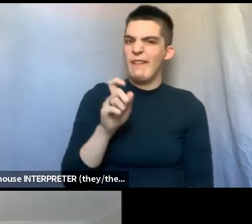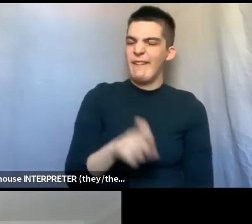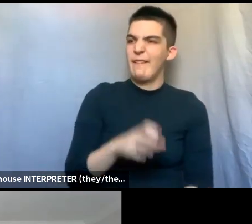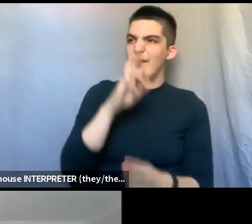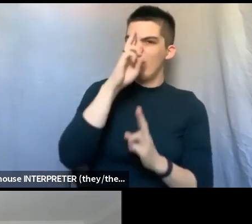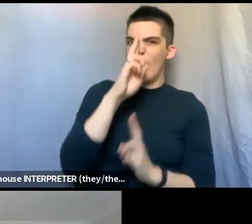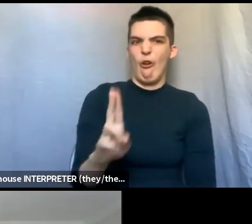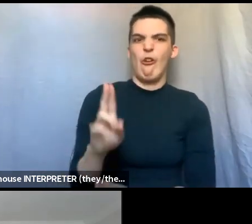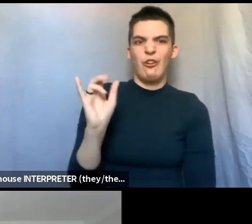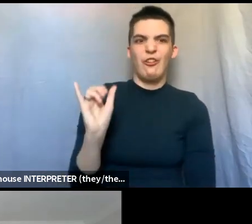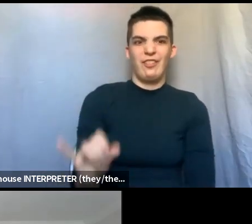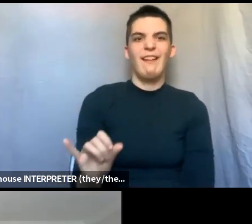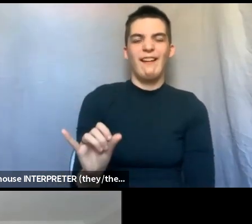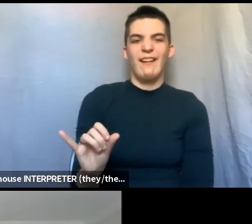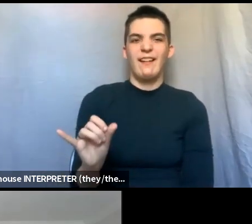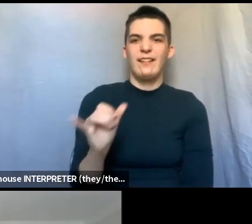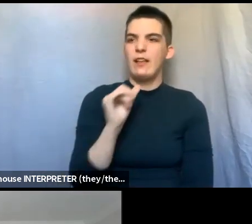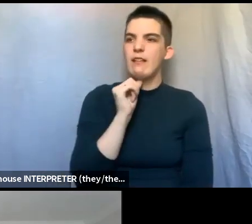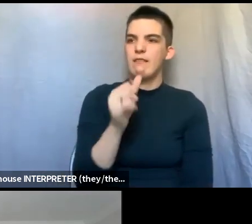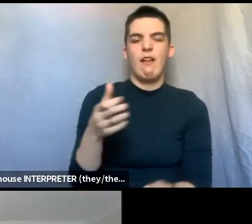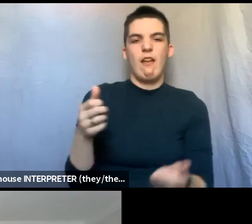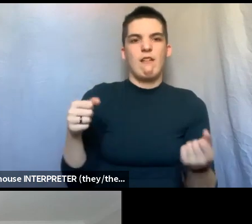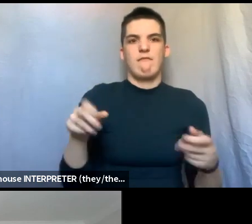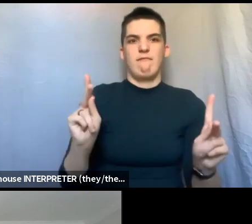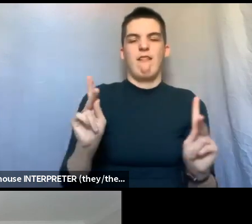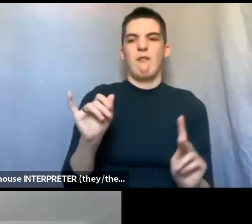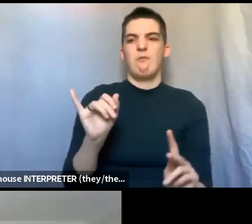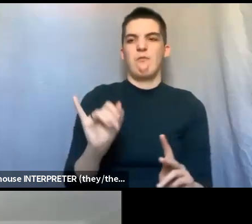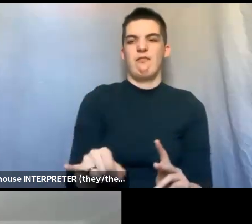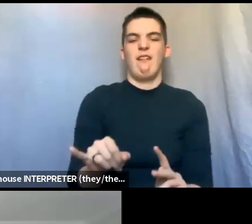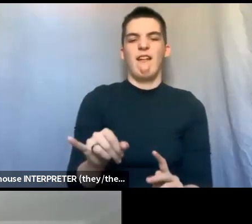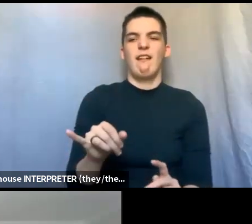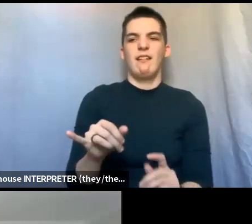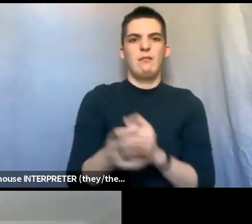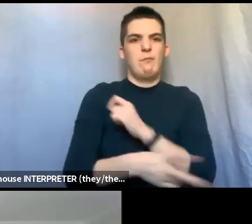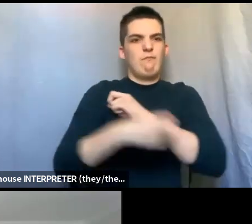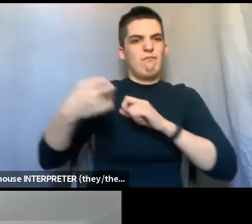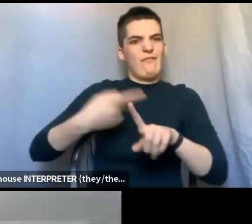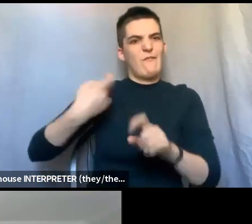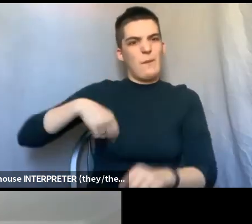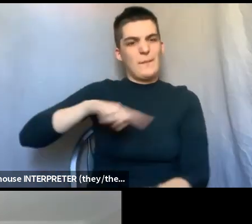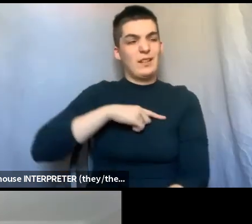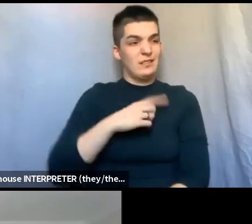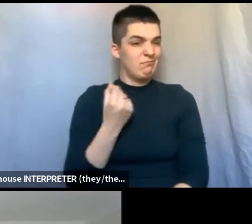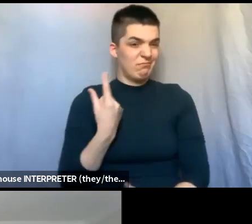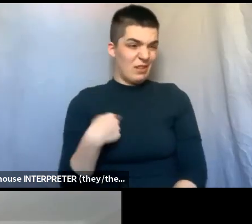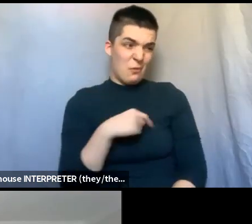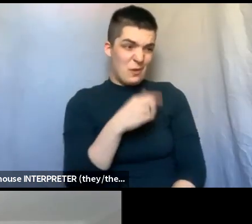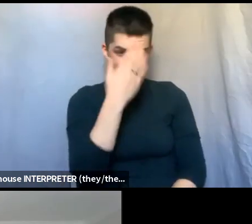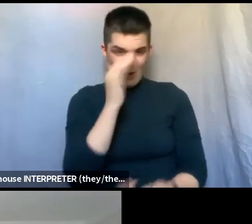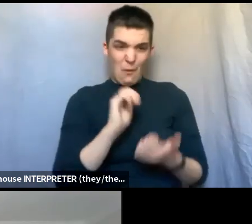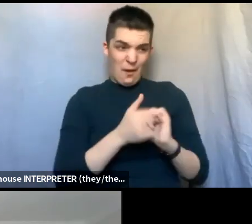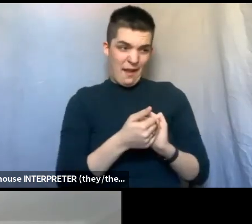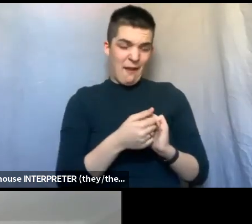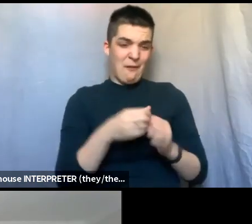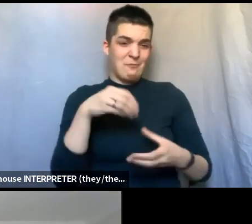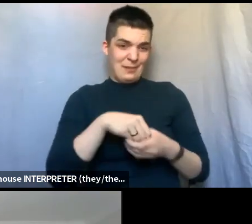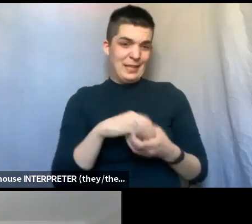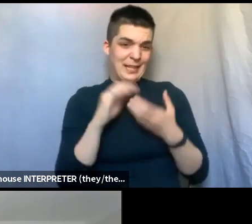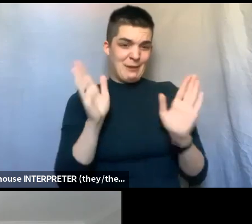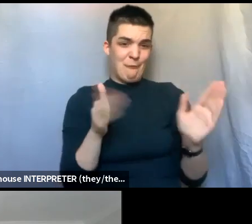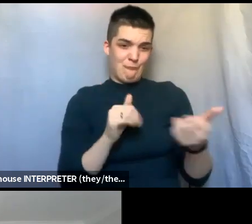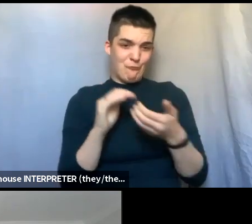not let that be taken from us. We know how to collaborate. We know how to be in a room together. We know how to make